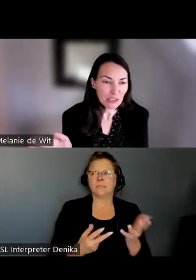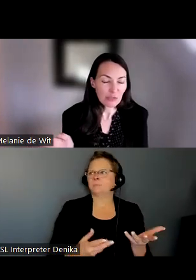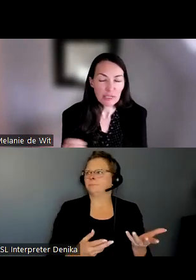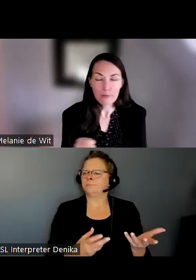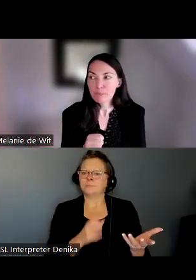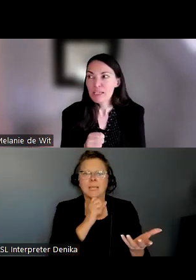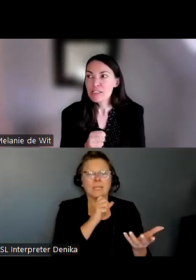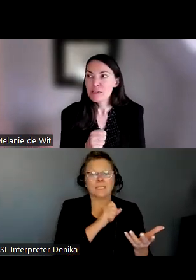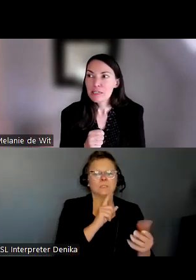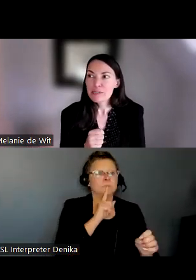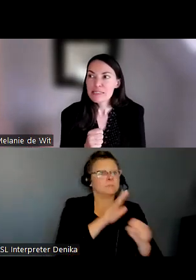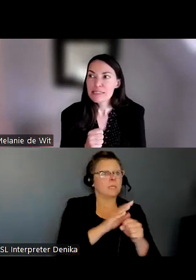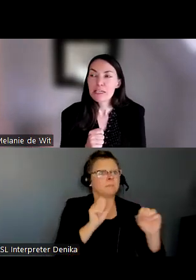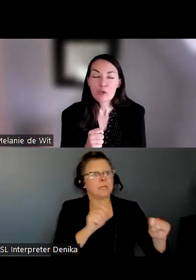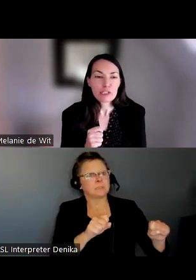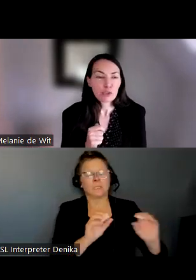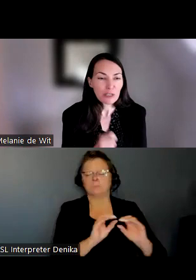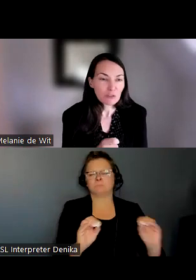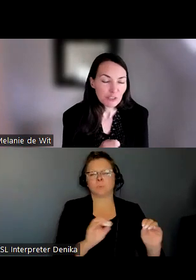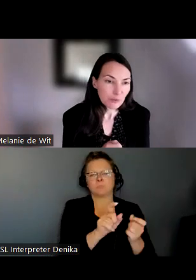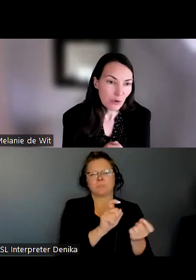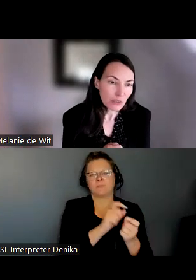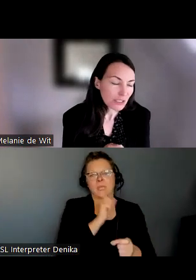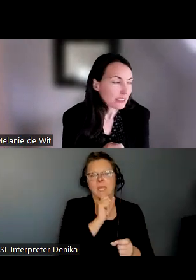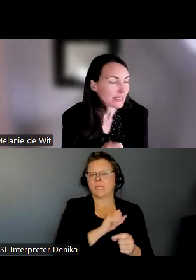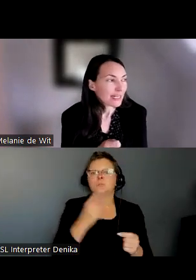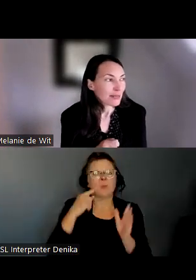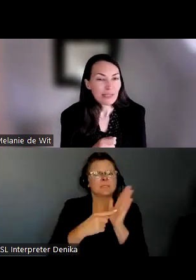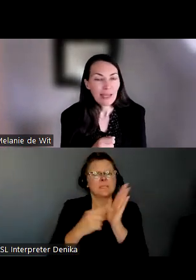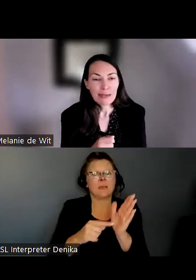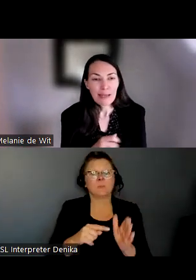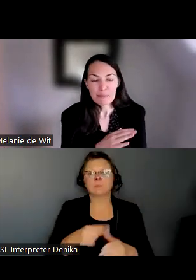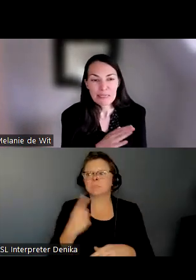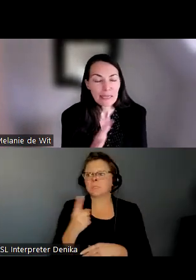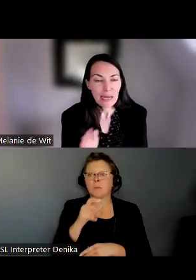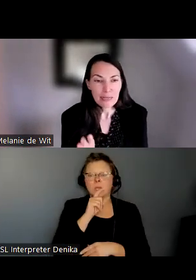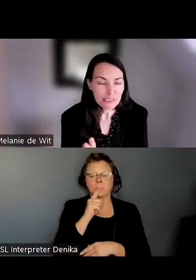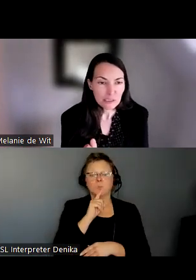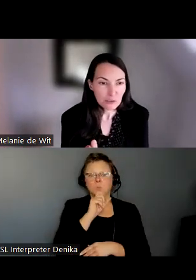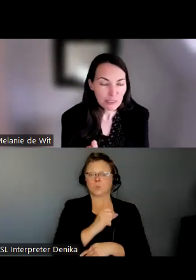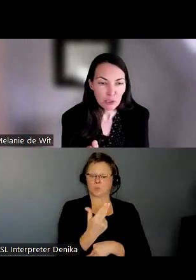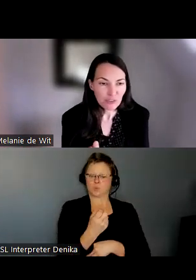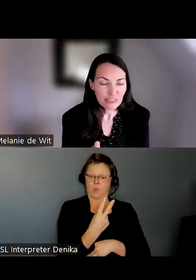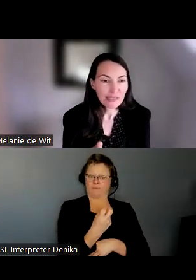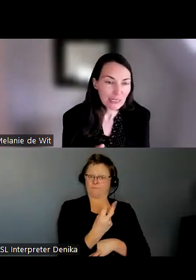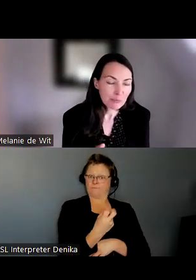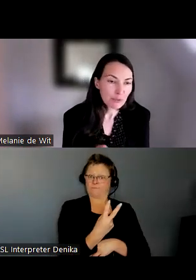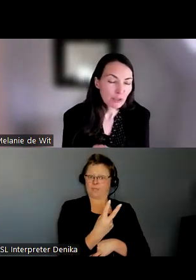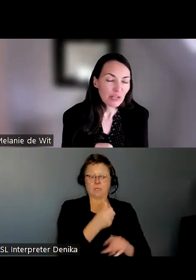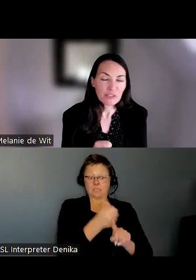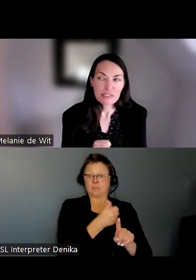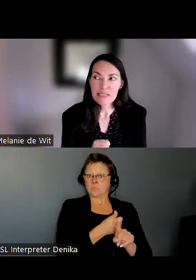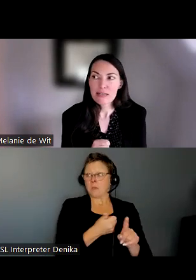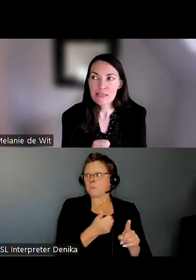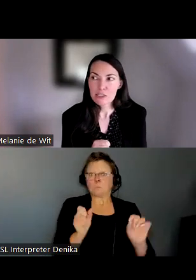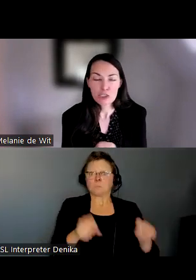in Ontario. So I always say, a 12-year-old can be absolutely perfectly capable